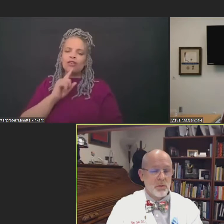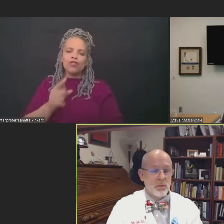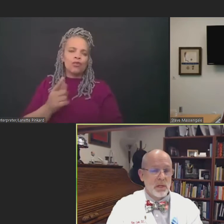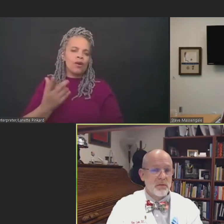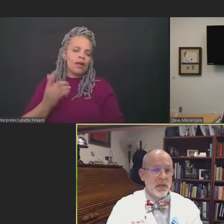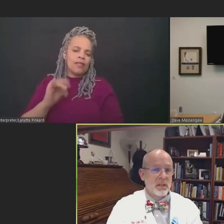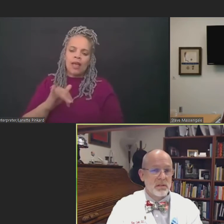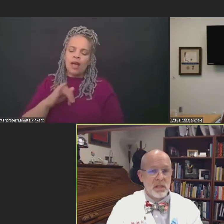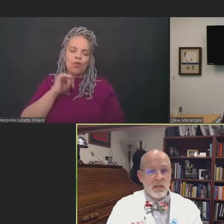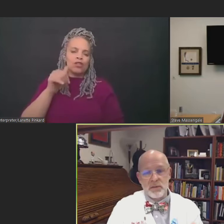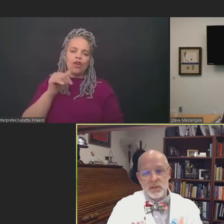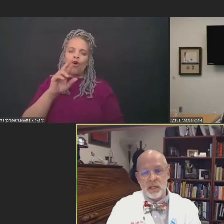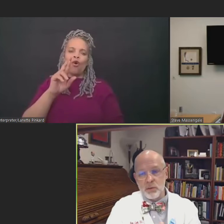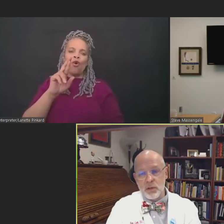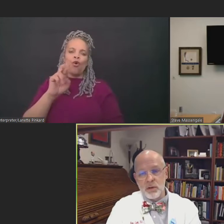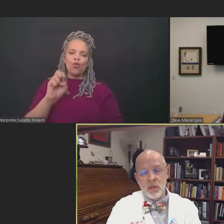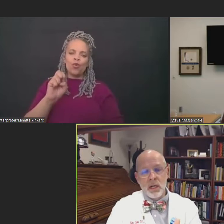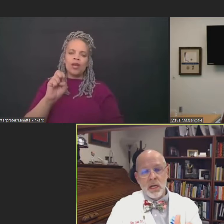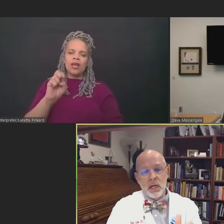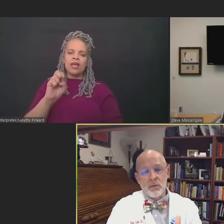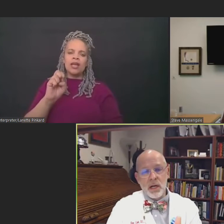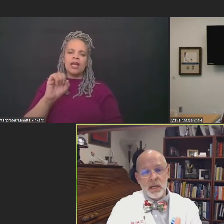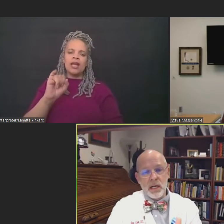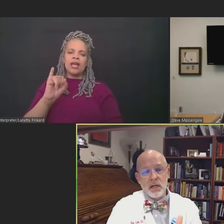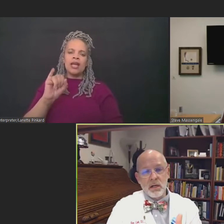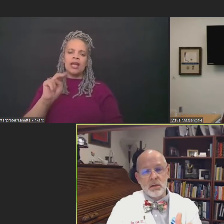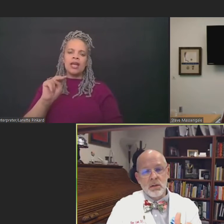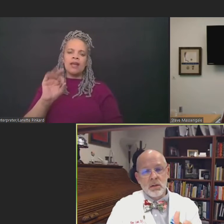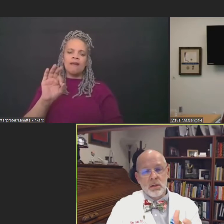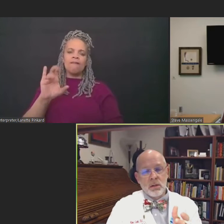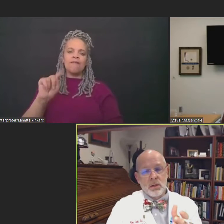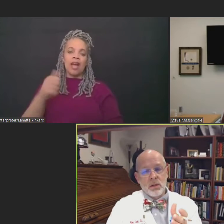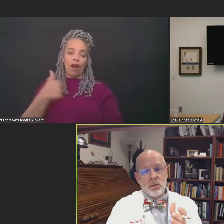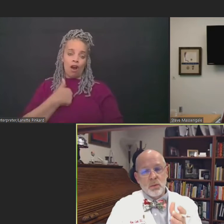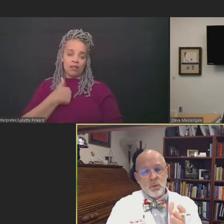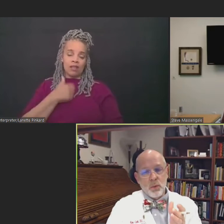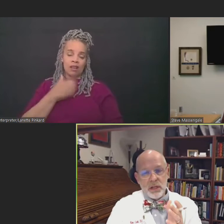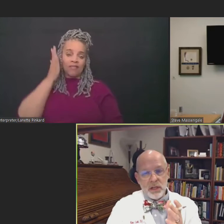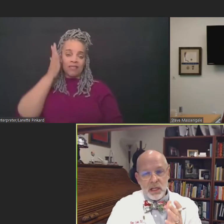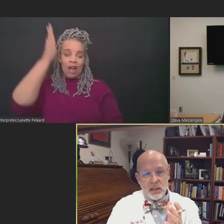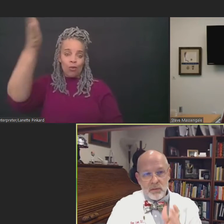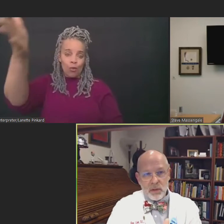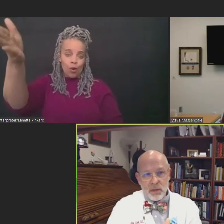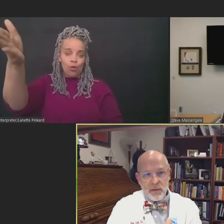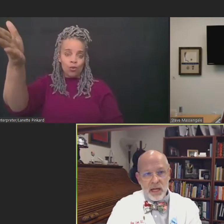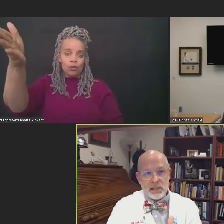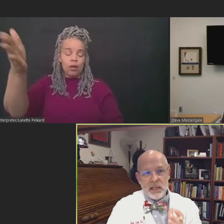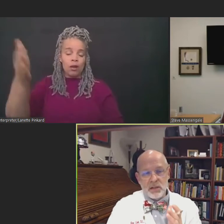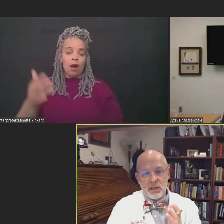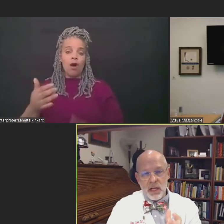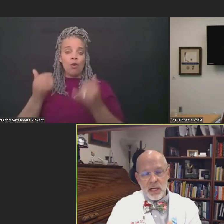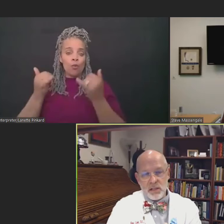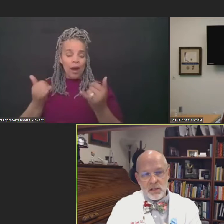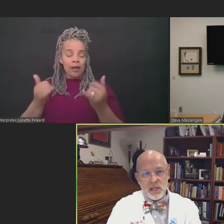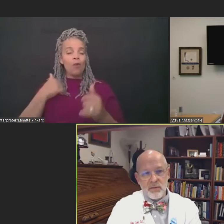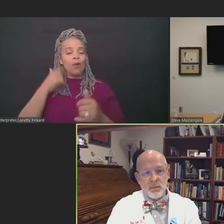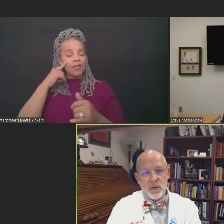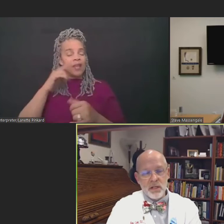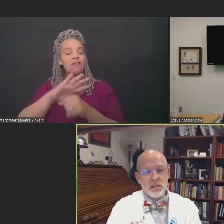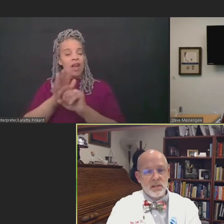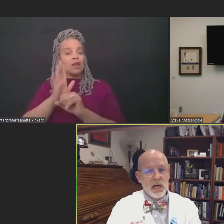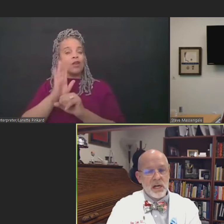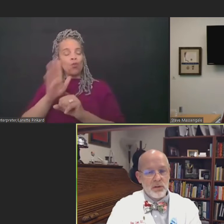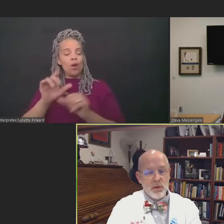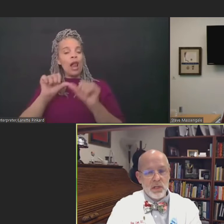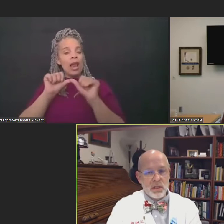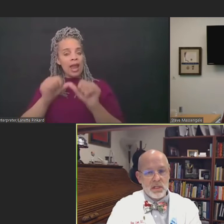we don't reinfect ourselves down the road. And right now, we think the vaccine's going to last several